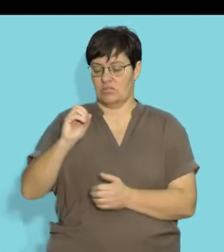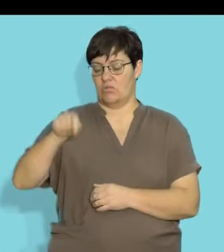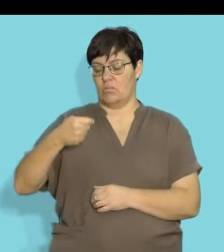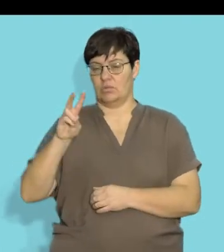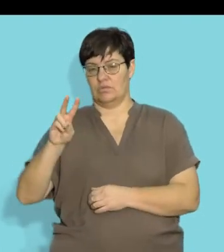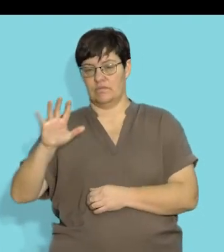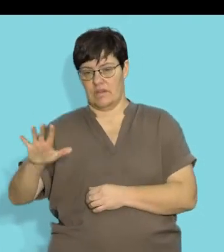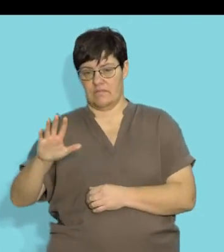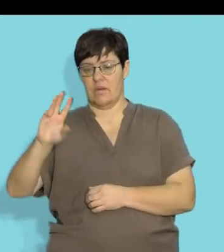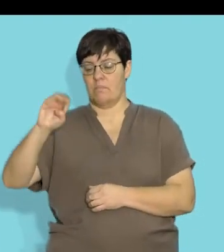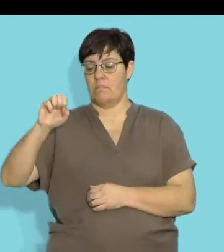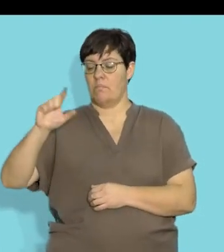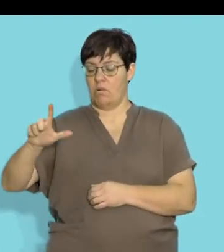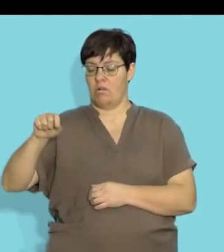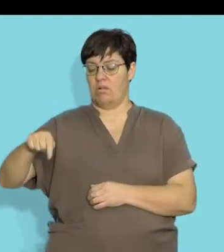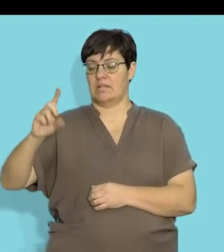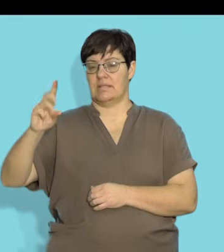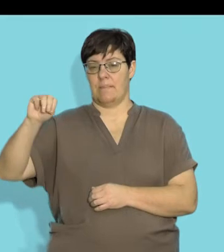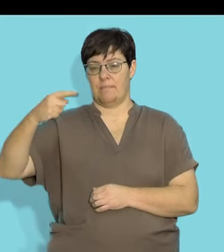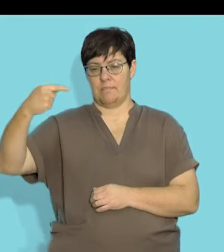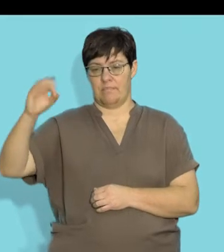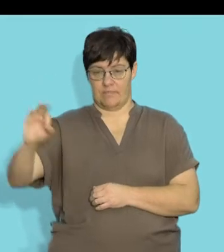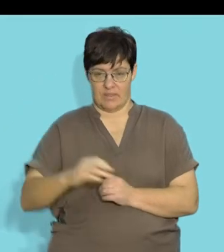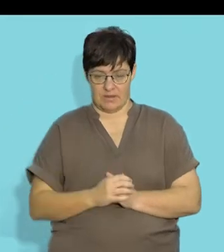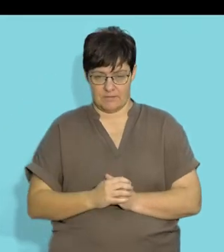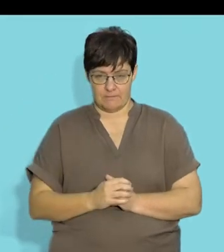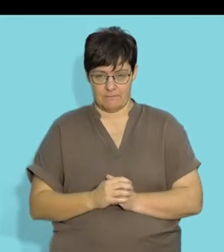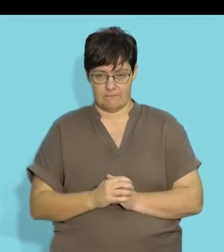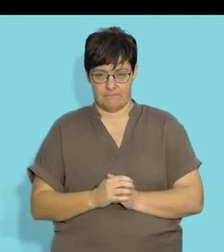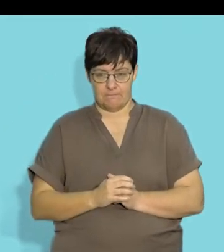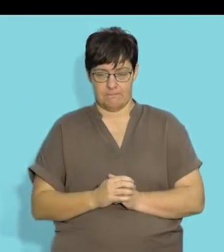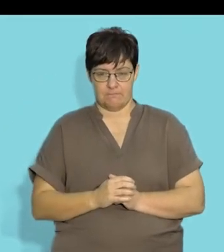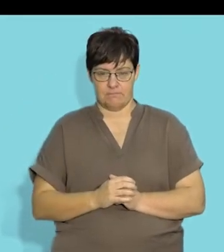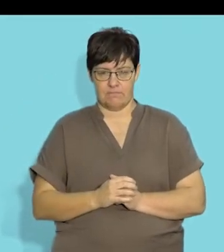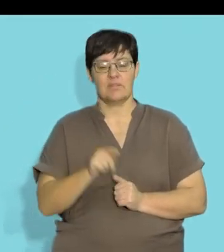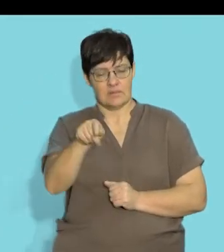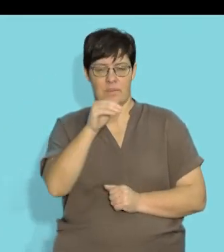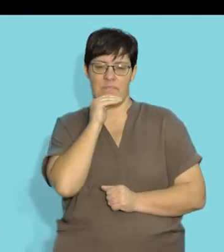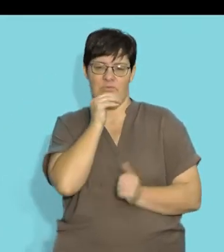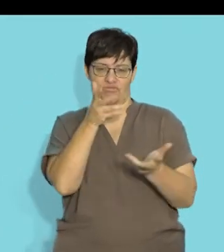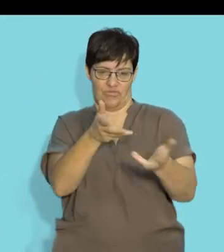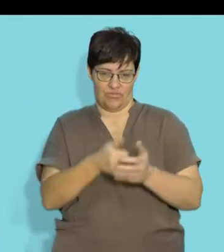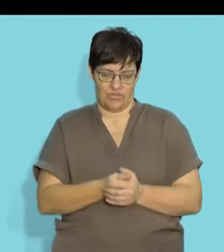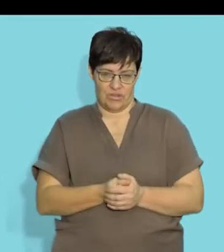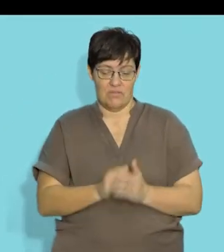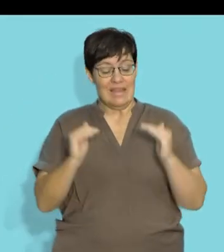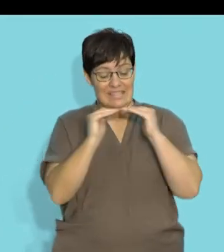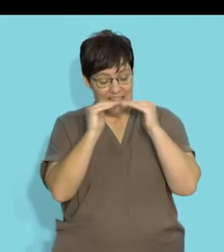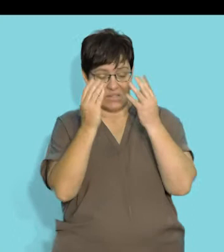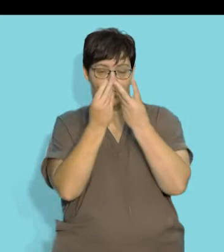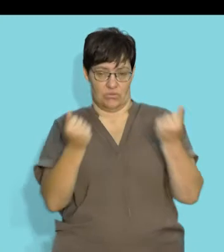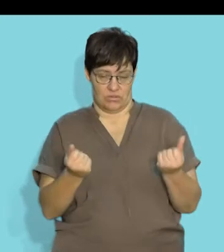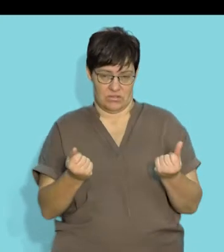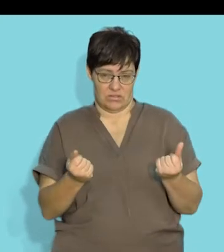us 0.25, okay, mole per cubic decimeter. So this is what it means.